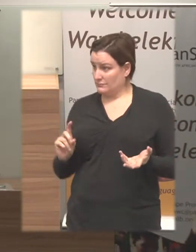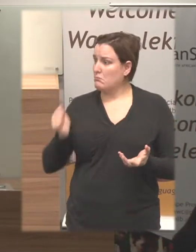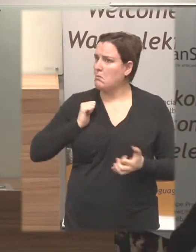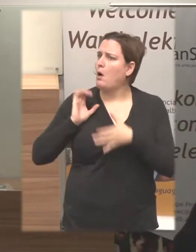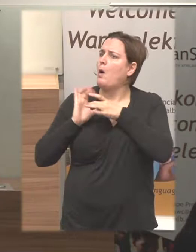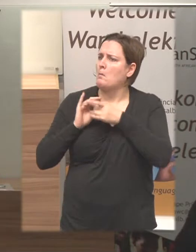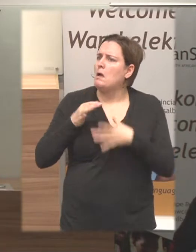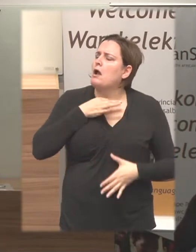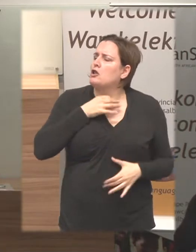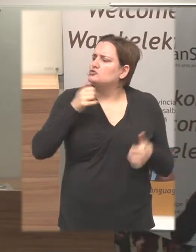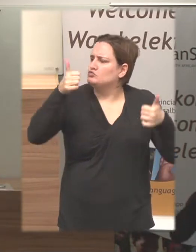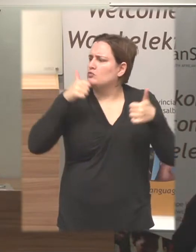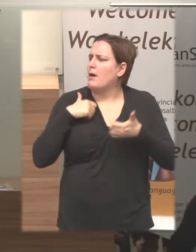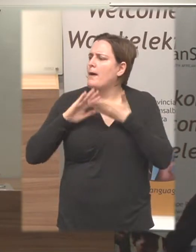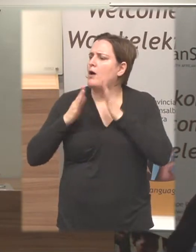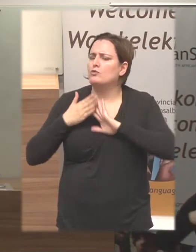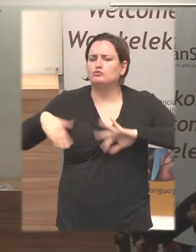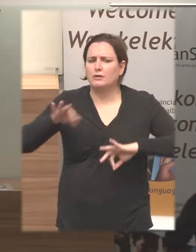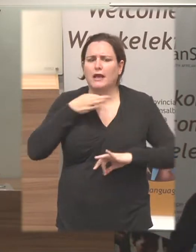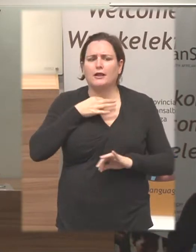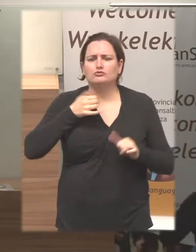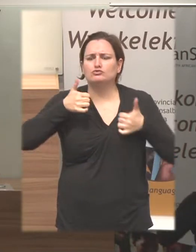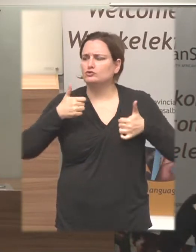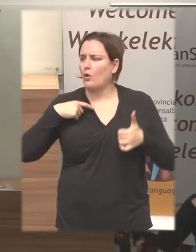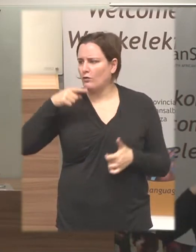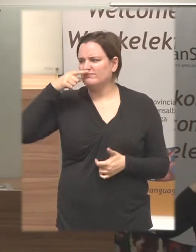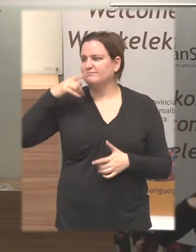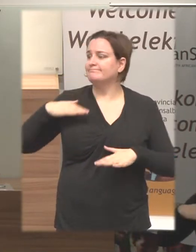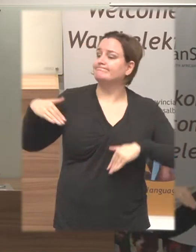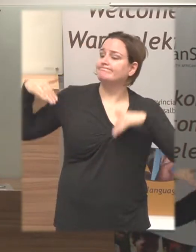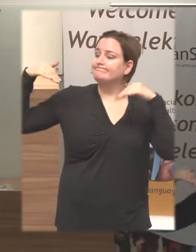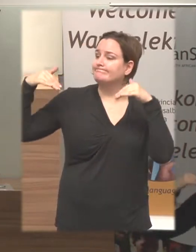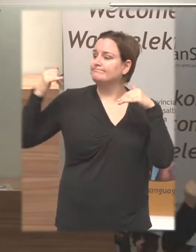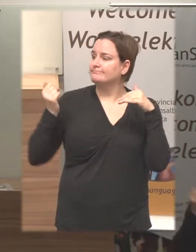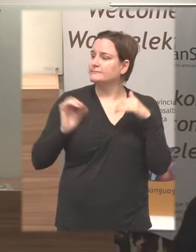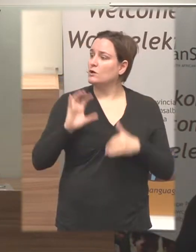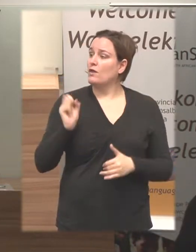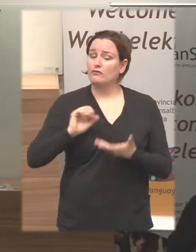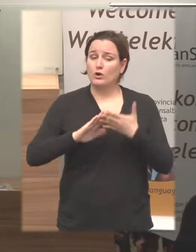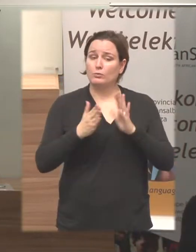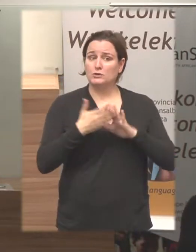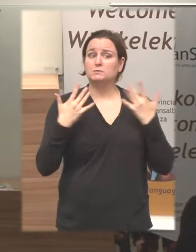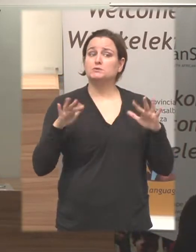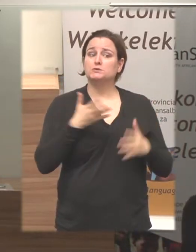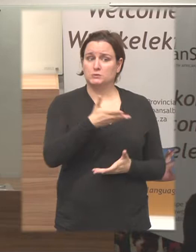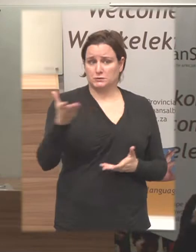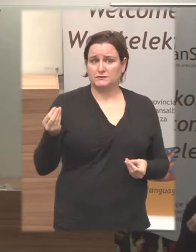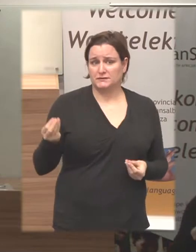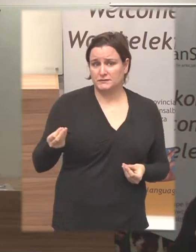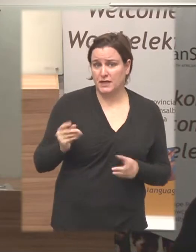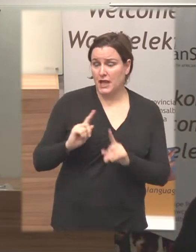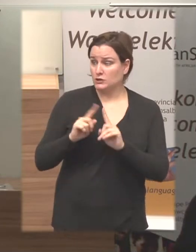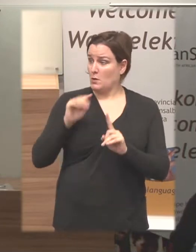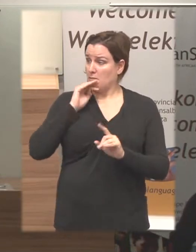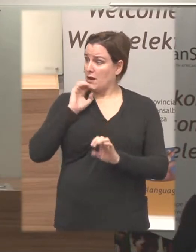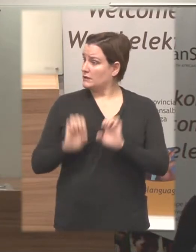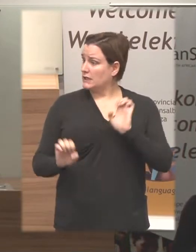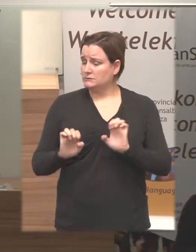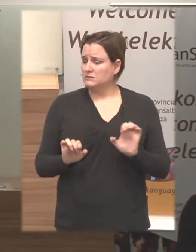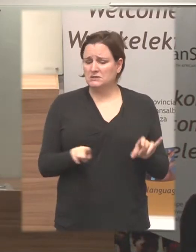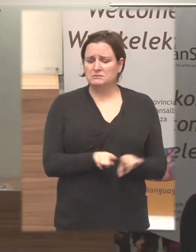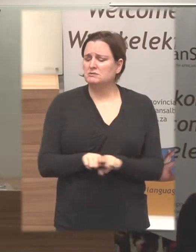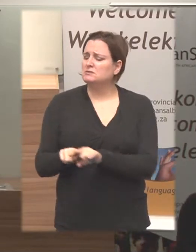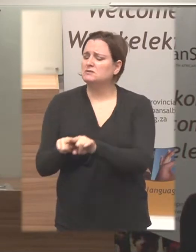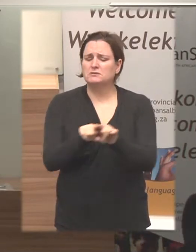in suburban schools in the leafy suburbs across South Africa. There is no difference in the assessments that they have to write, in